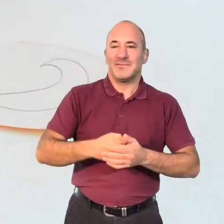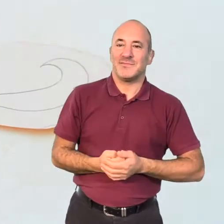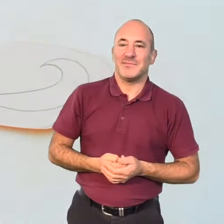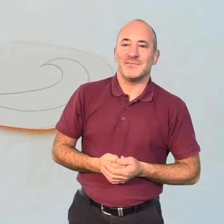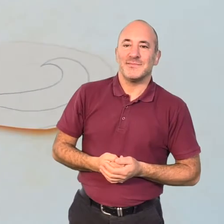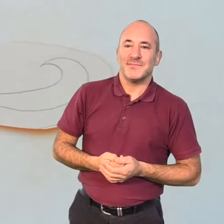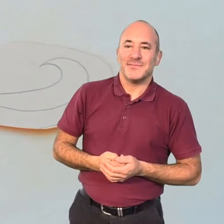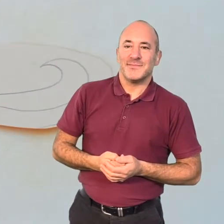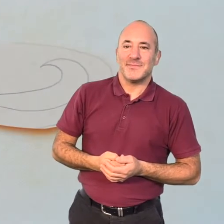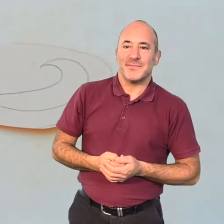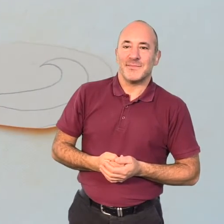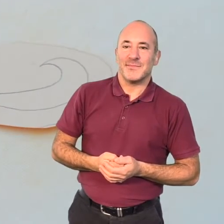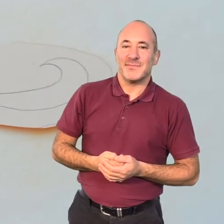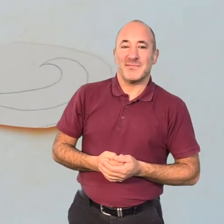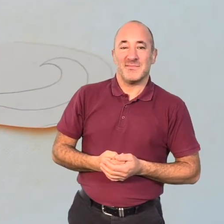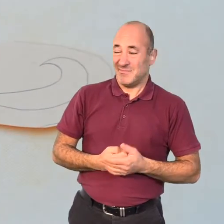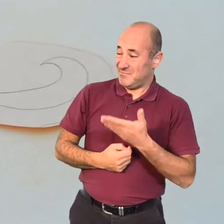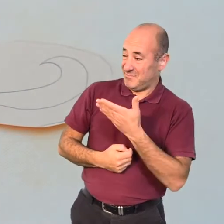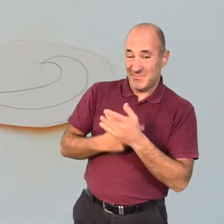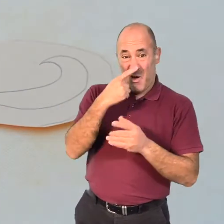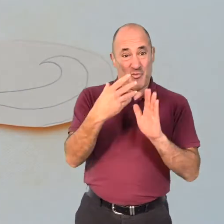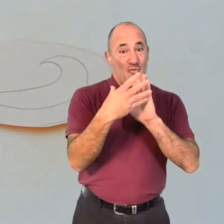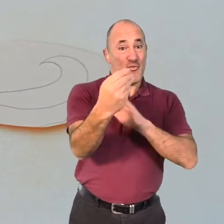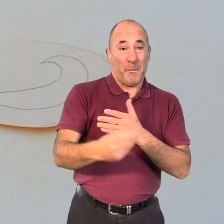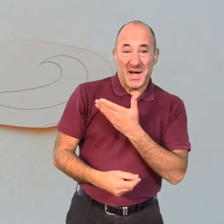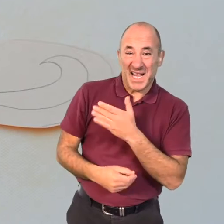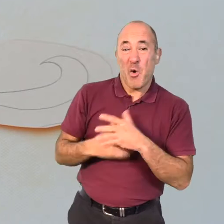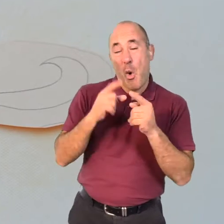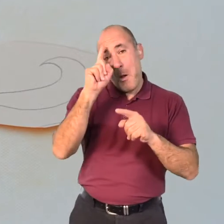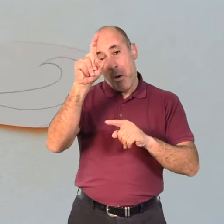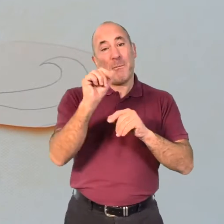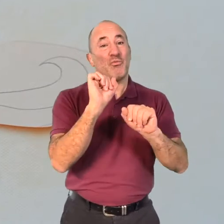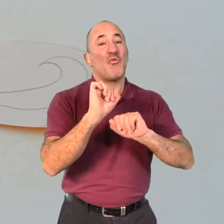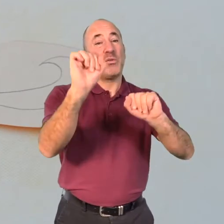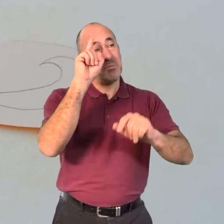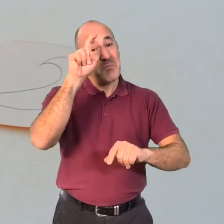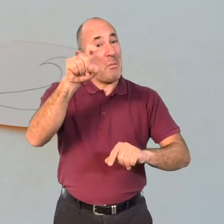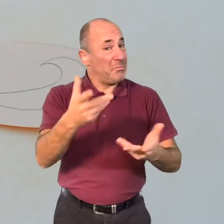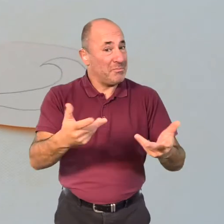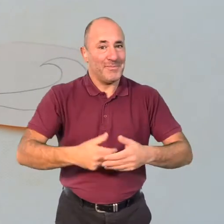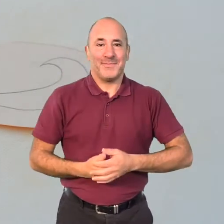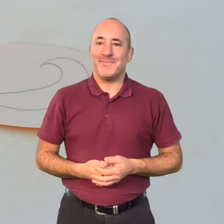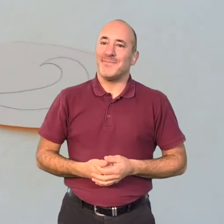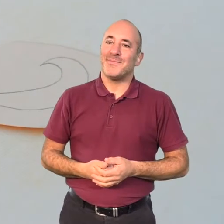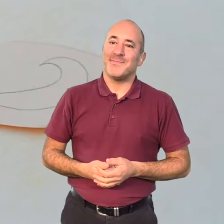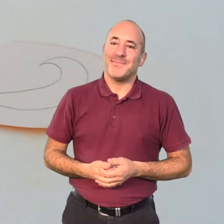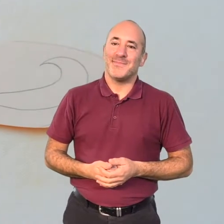later. You can copy my pattern or you can come up with a pattern of your own.